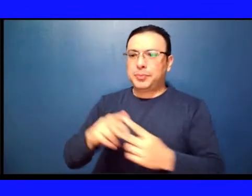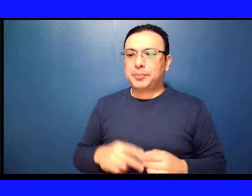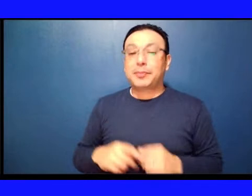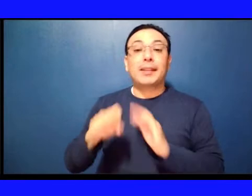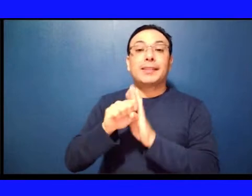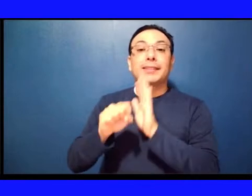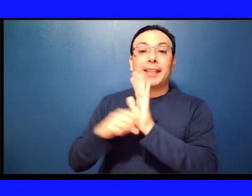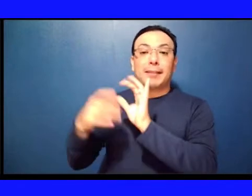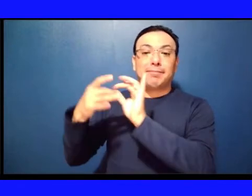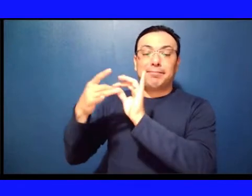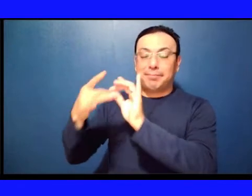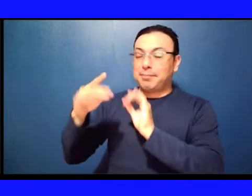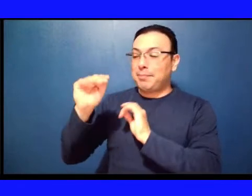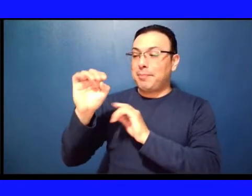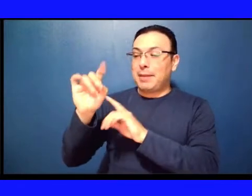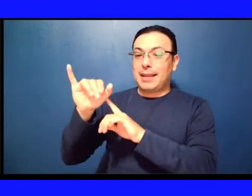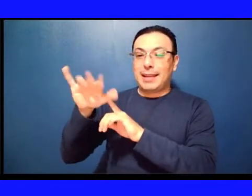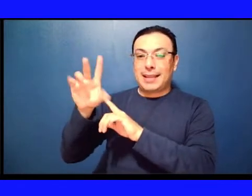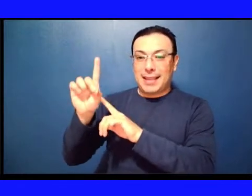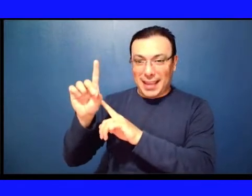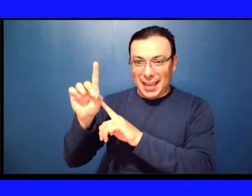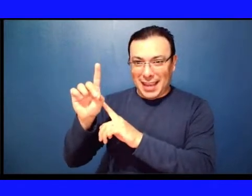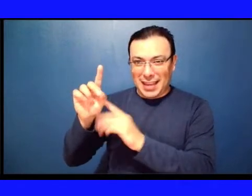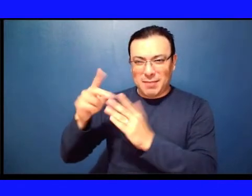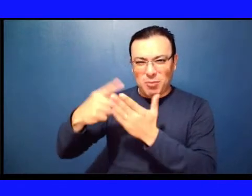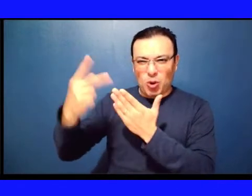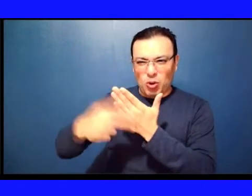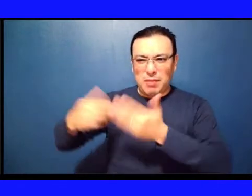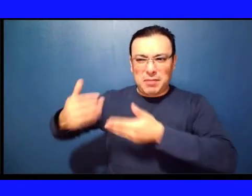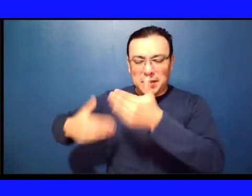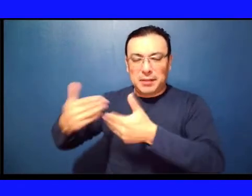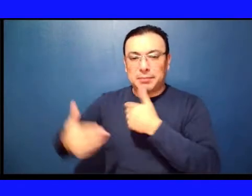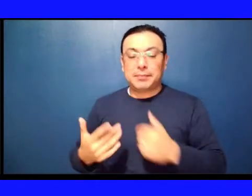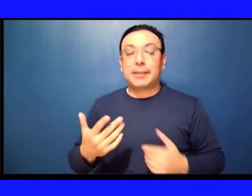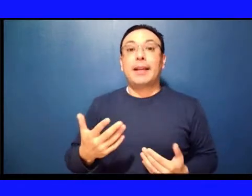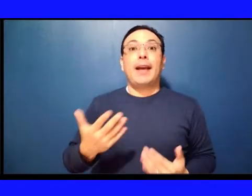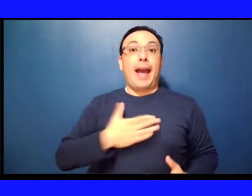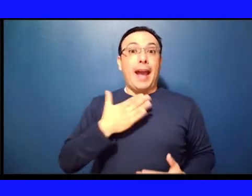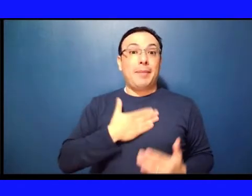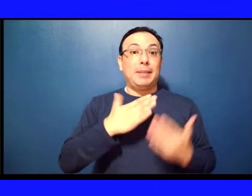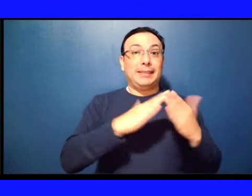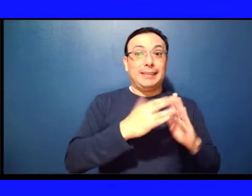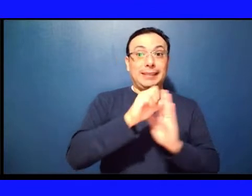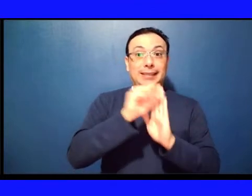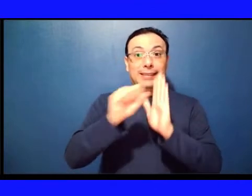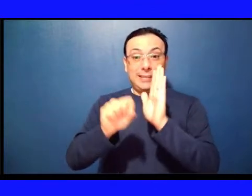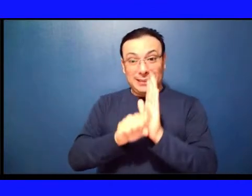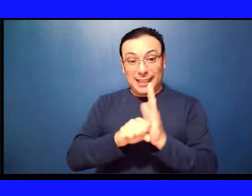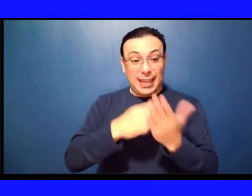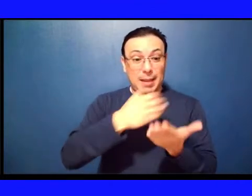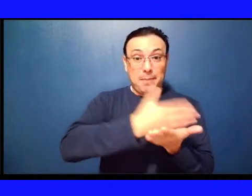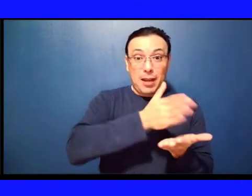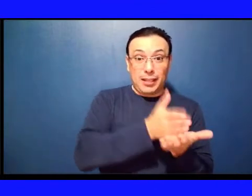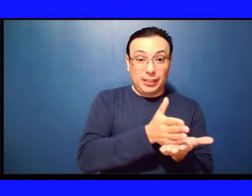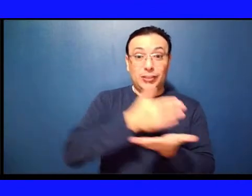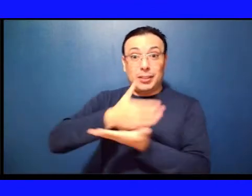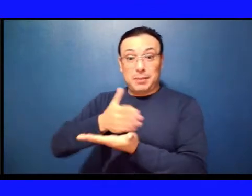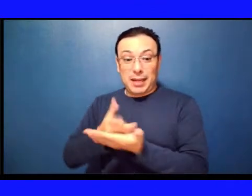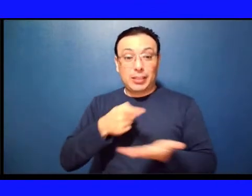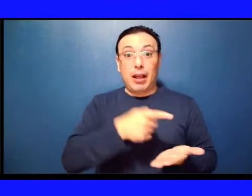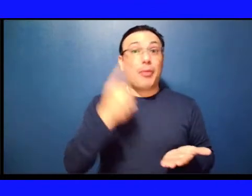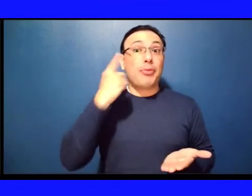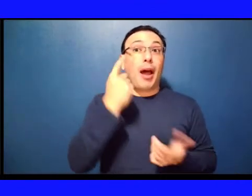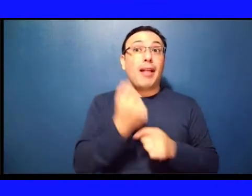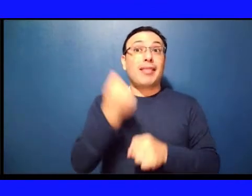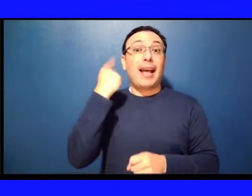excellent. The vaccine mandate, again, has been tremendously successful in getting people vaccinated. Our expenses around